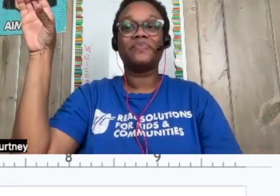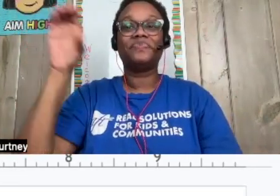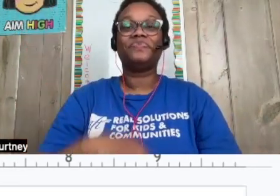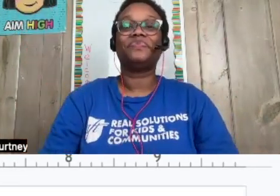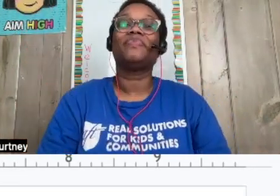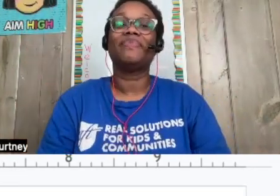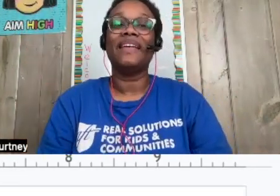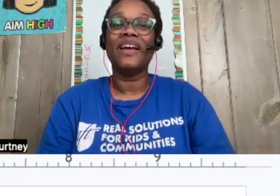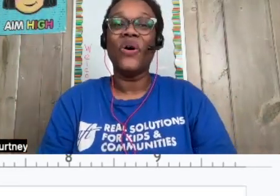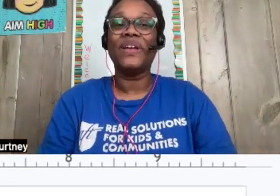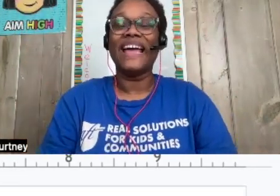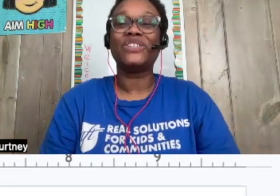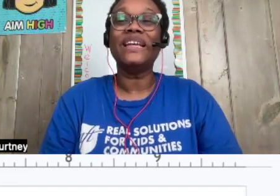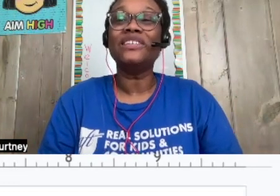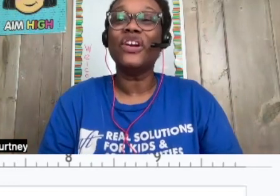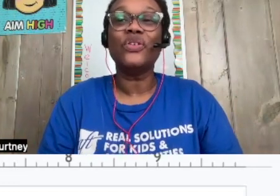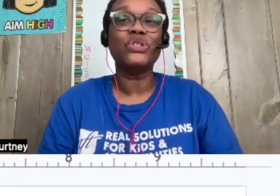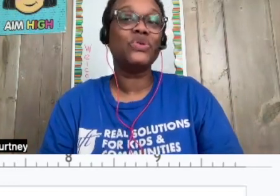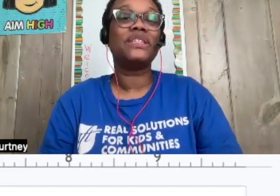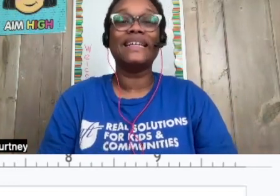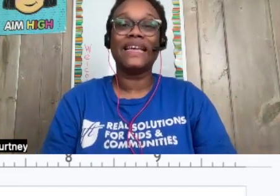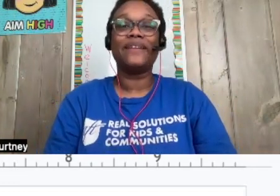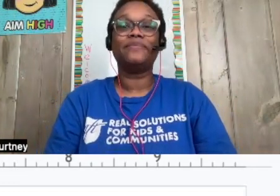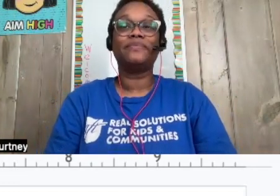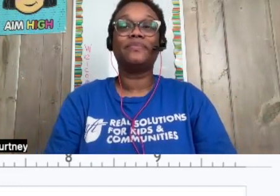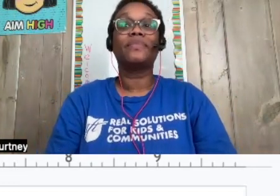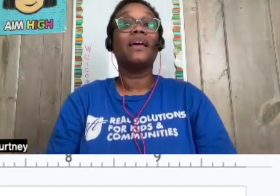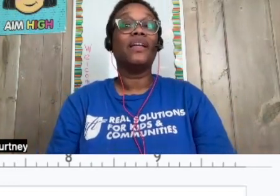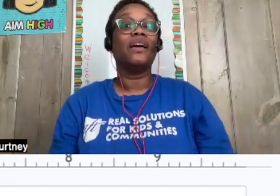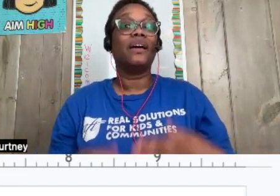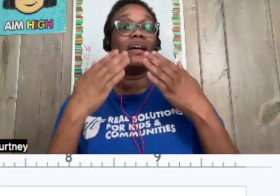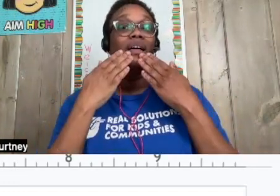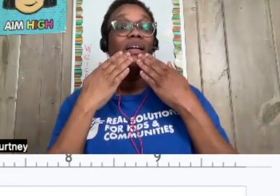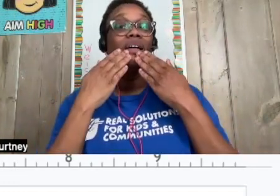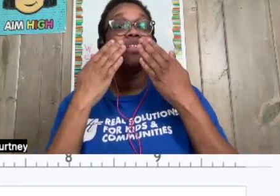Christmas. Okay, so let's look at those two signs again.